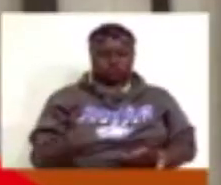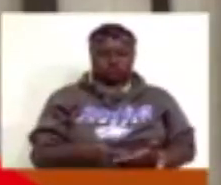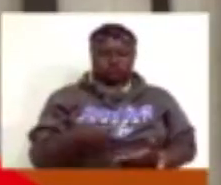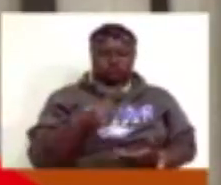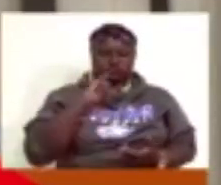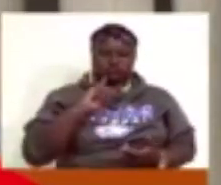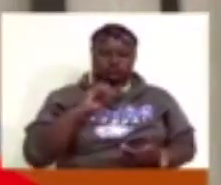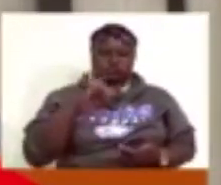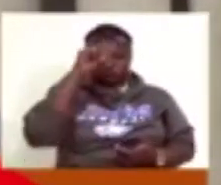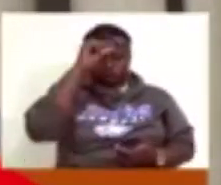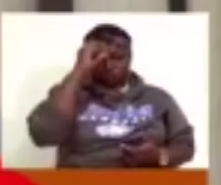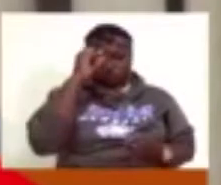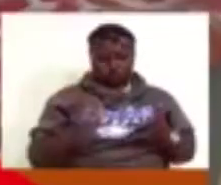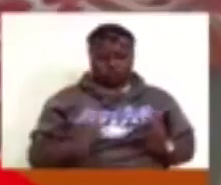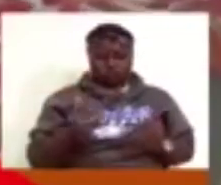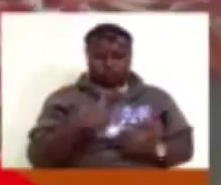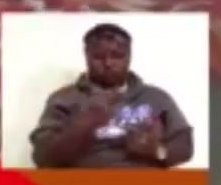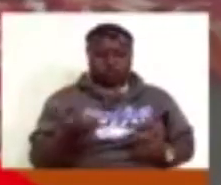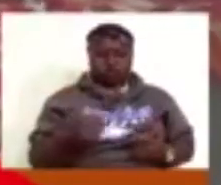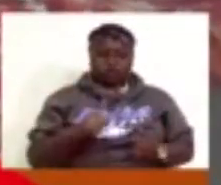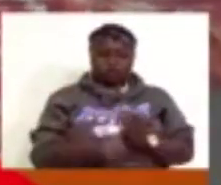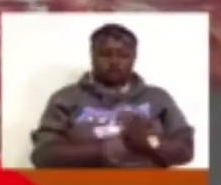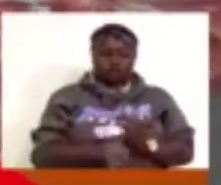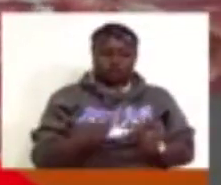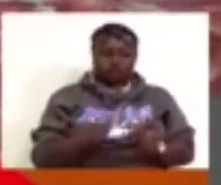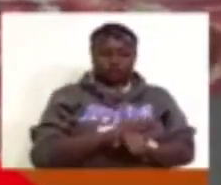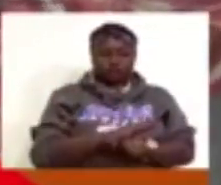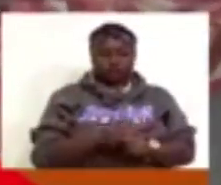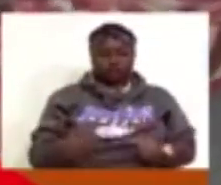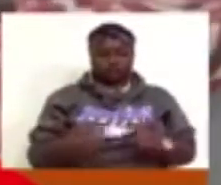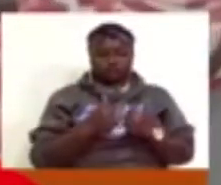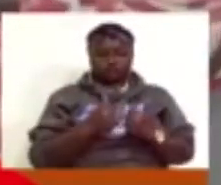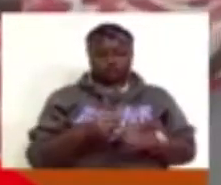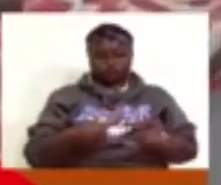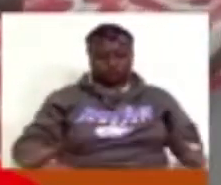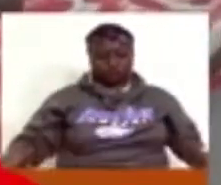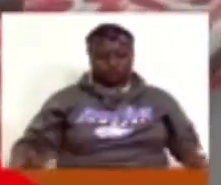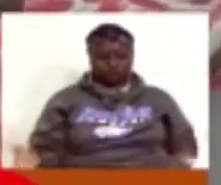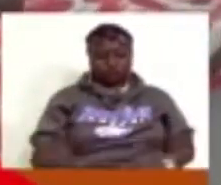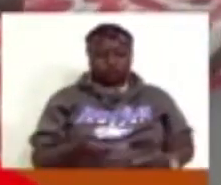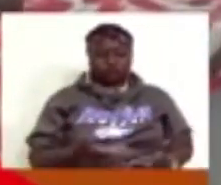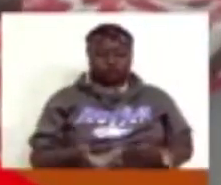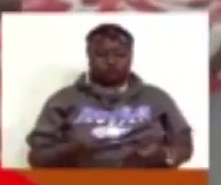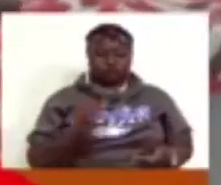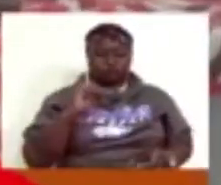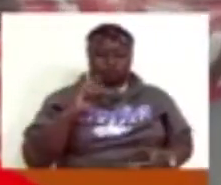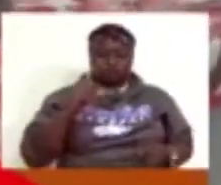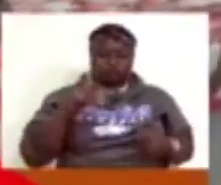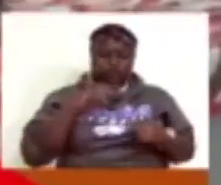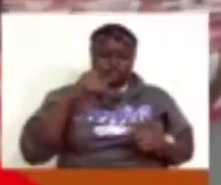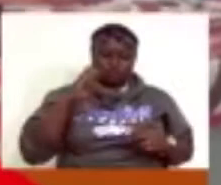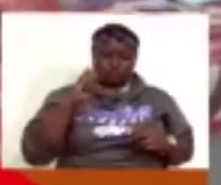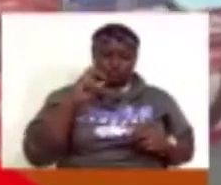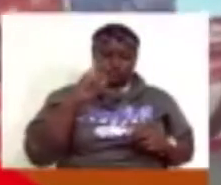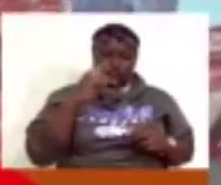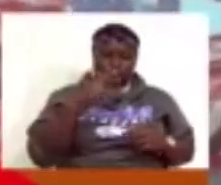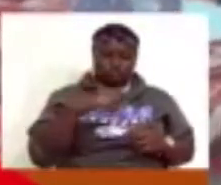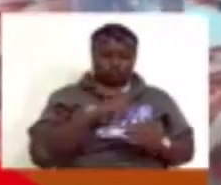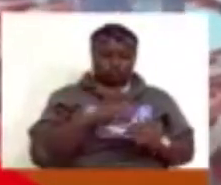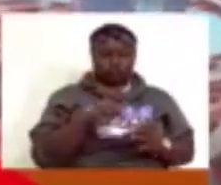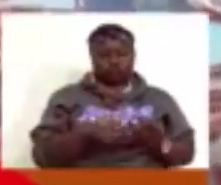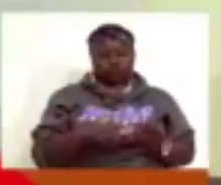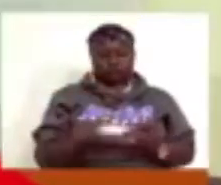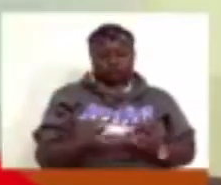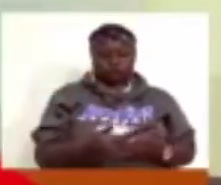ruriri rwa Ogiek ruri na mathina ma mwanya ta thogothogo cia migunda na koguo kiama kia Jubilee gigubatie kwamura mundu kuma